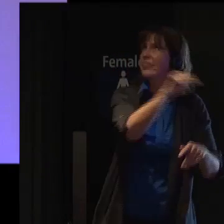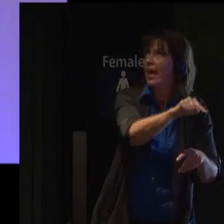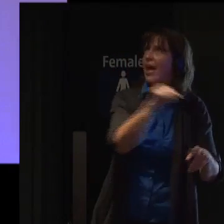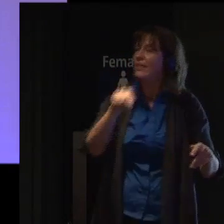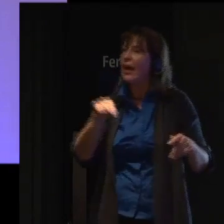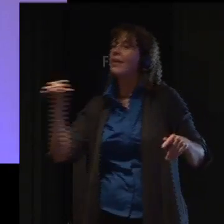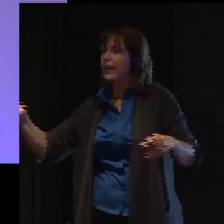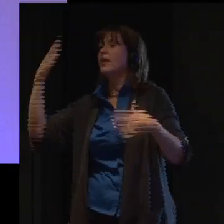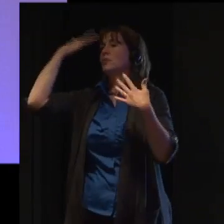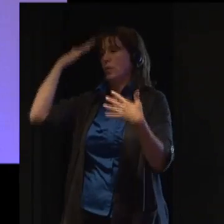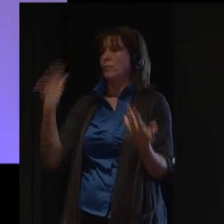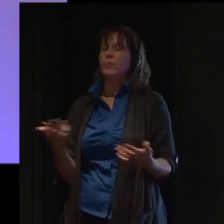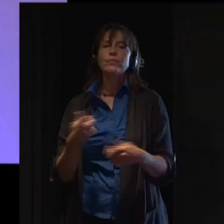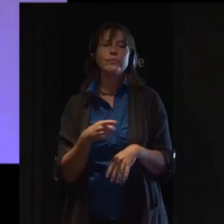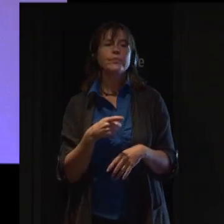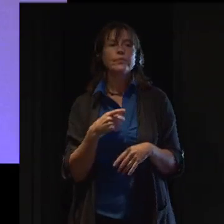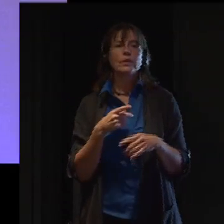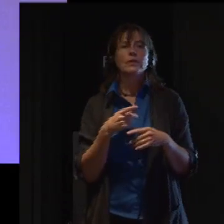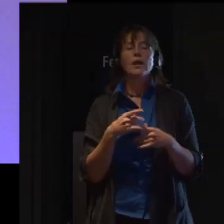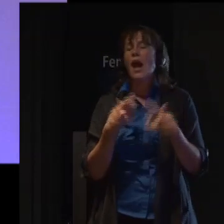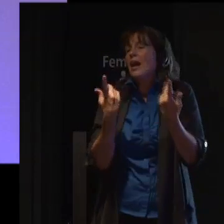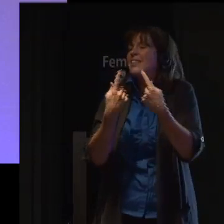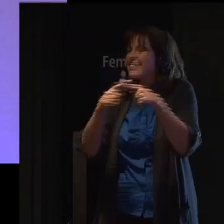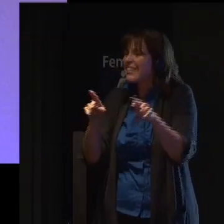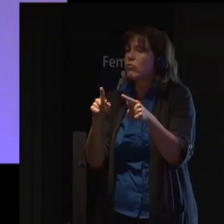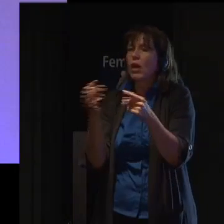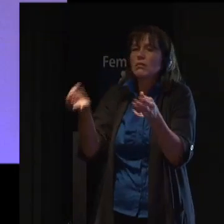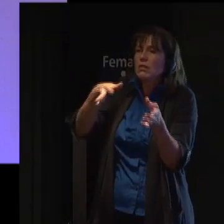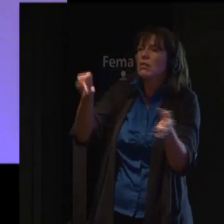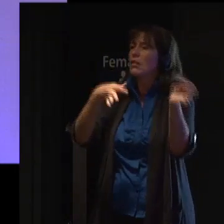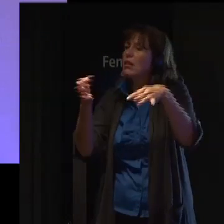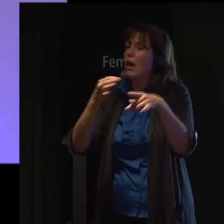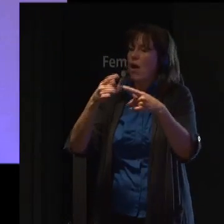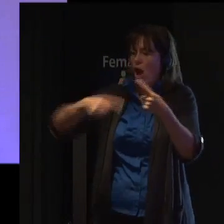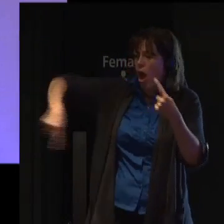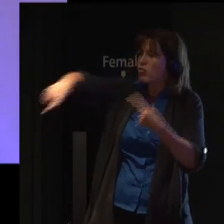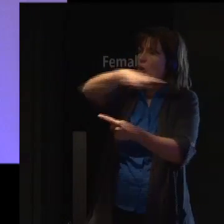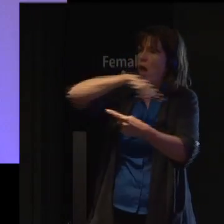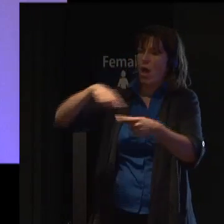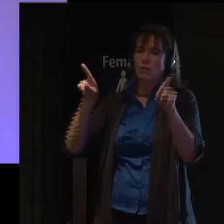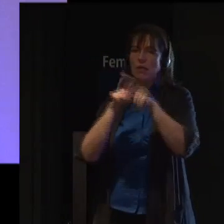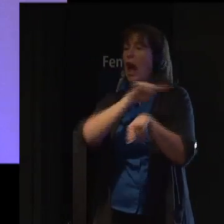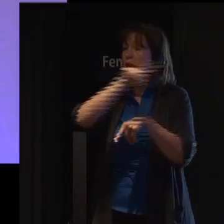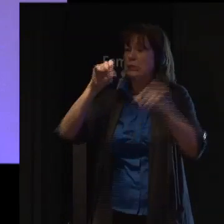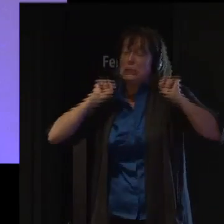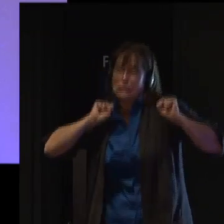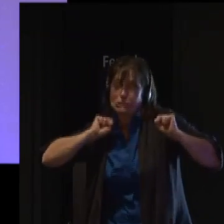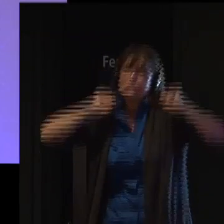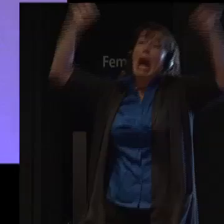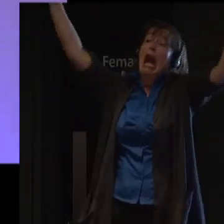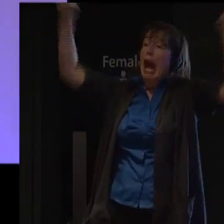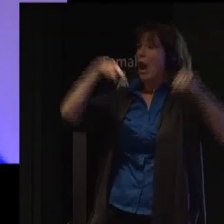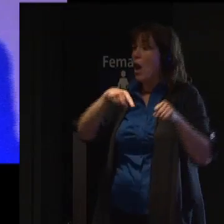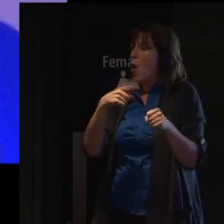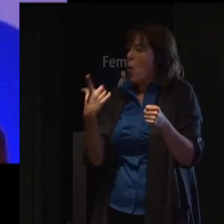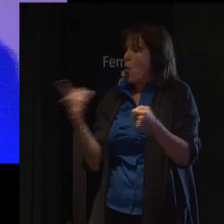statistics or things around the match. And what we do, of course, is we comment reaction of the audience, so that